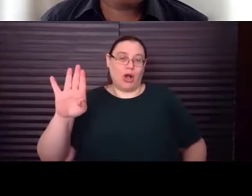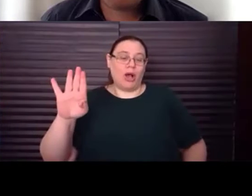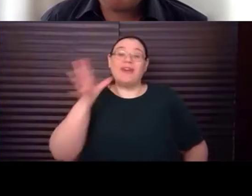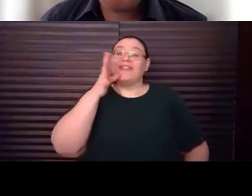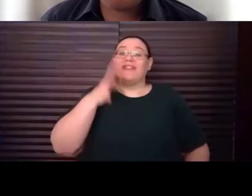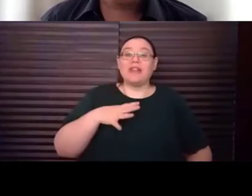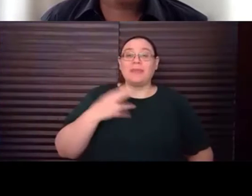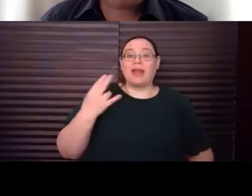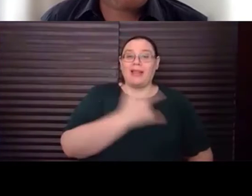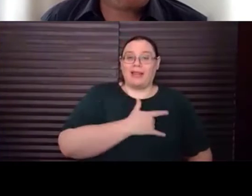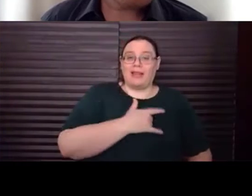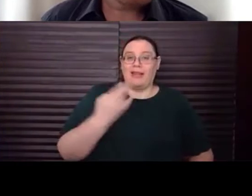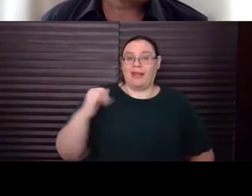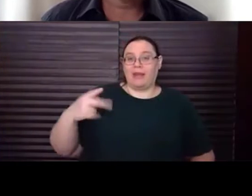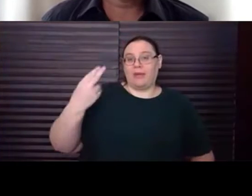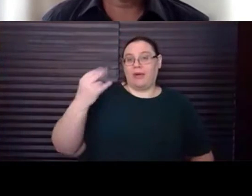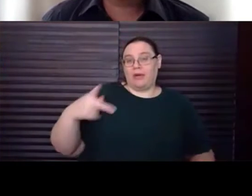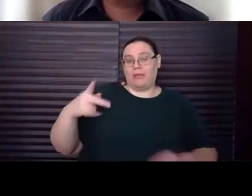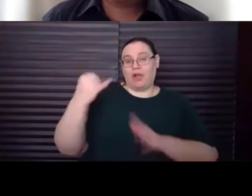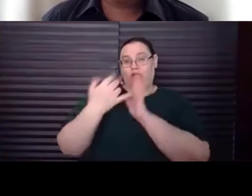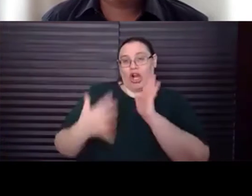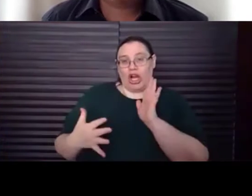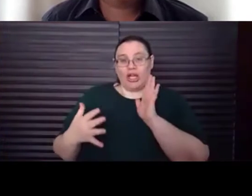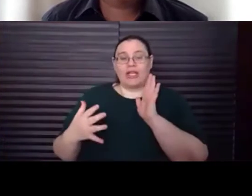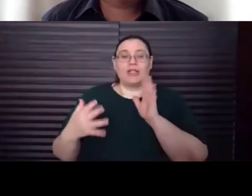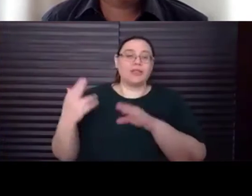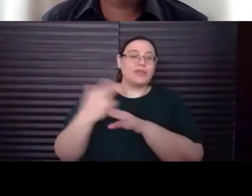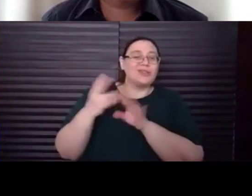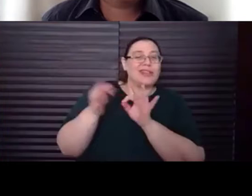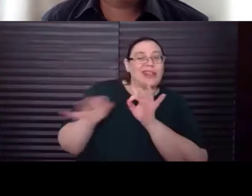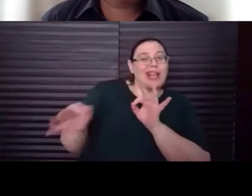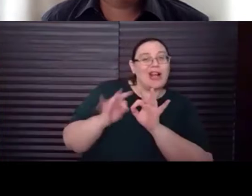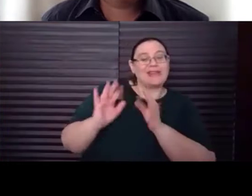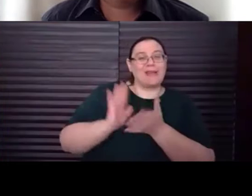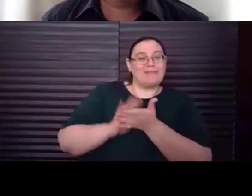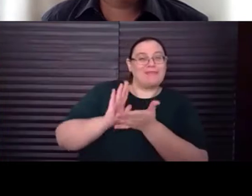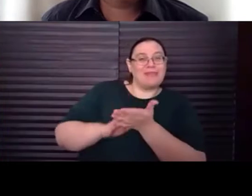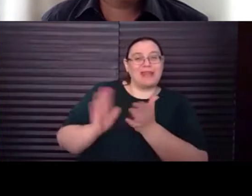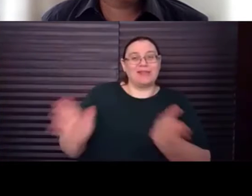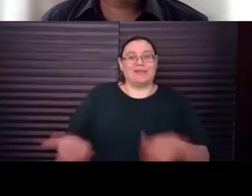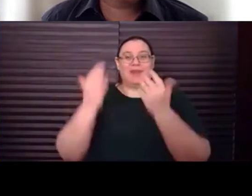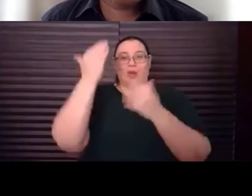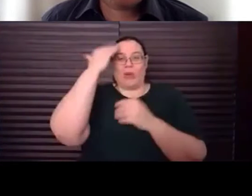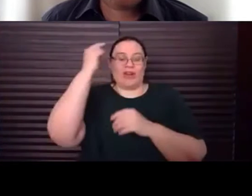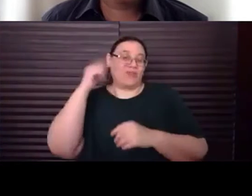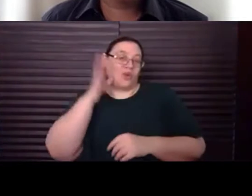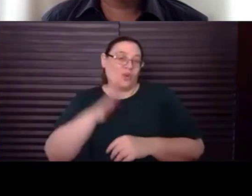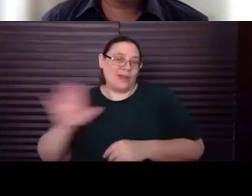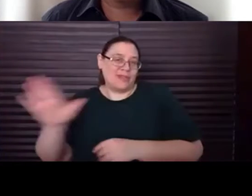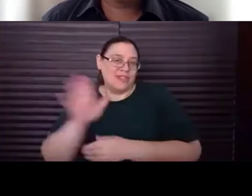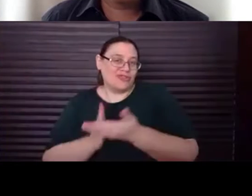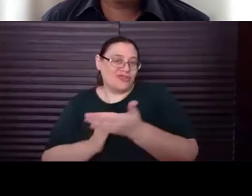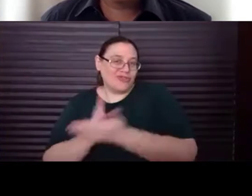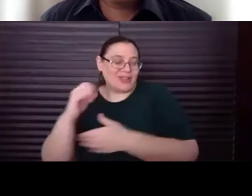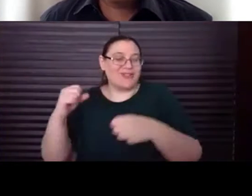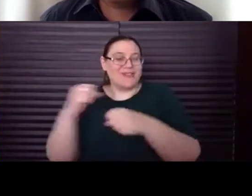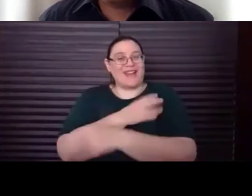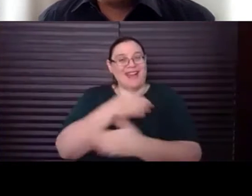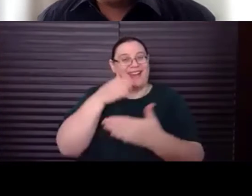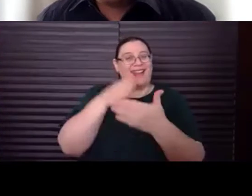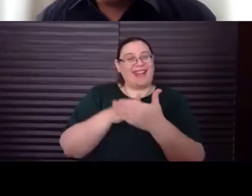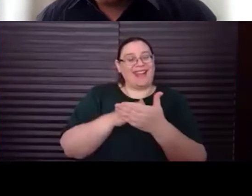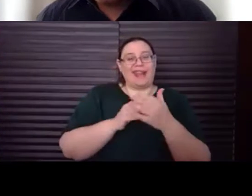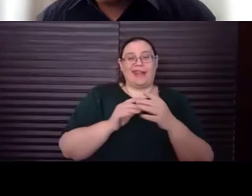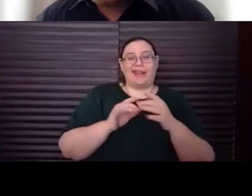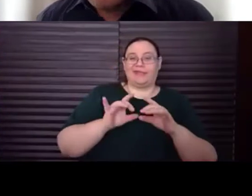hop artist who uses her lyrics and her beats to raise awareness for women's rights, to fight against the